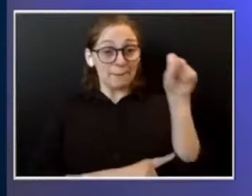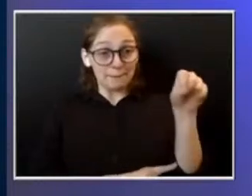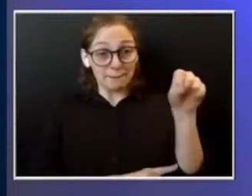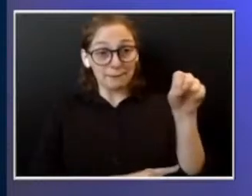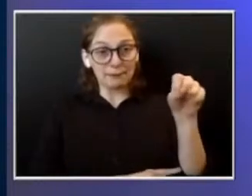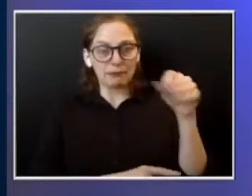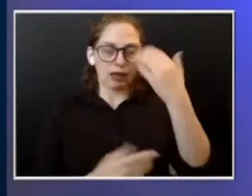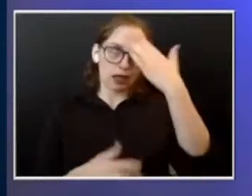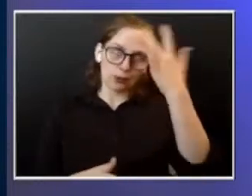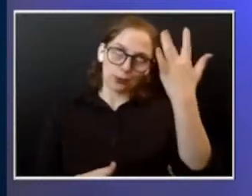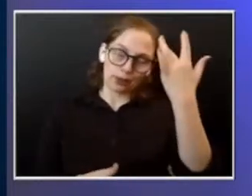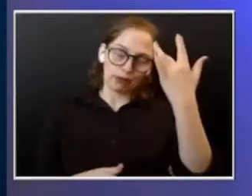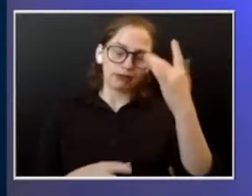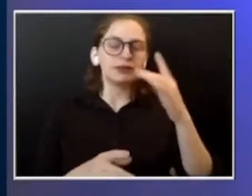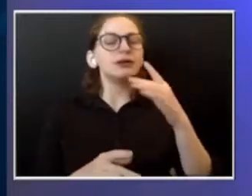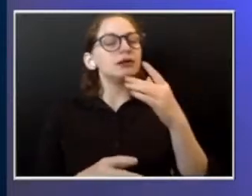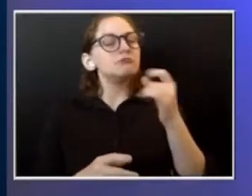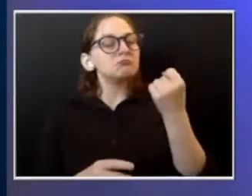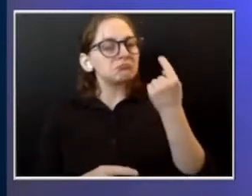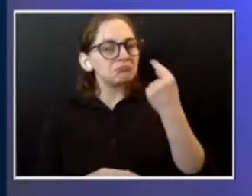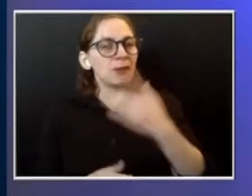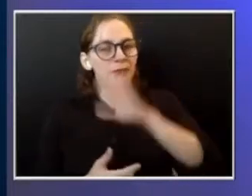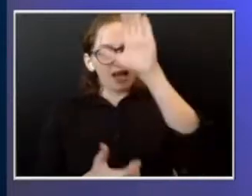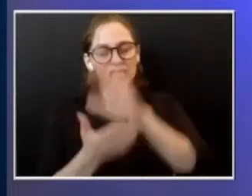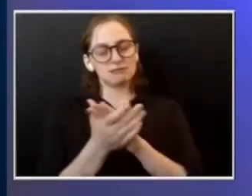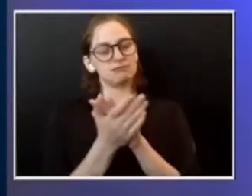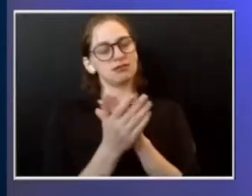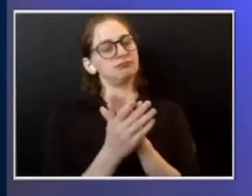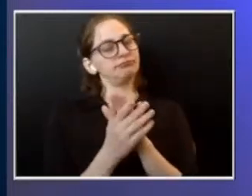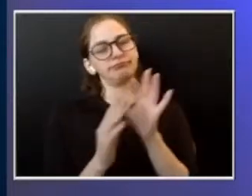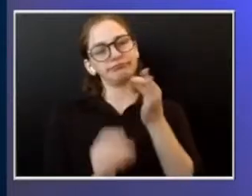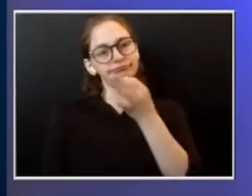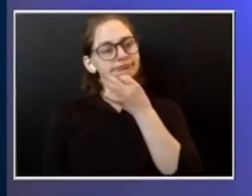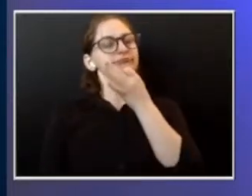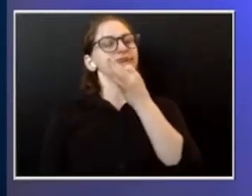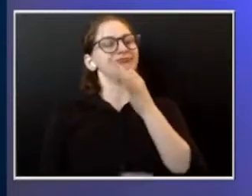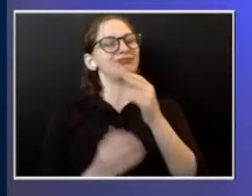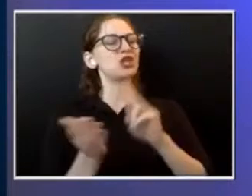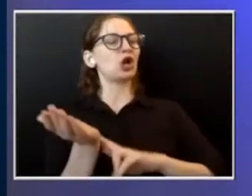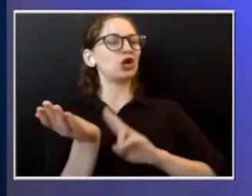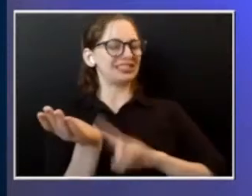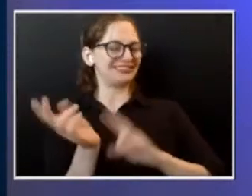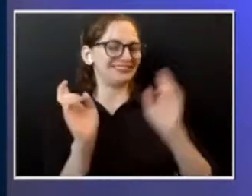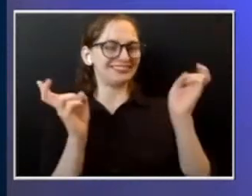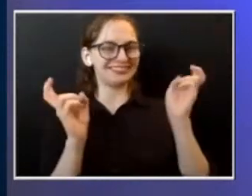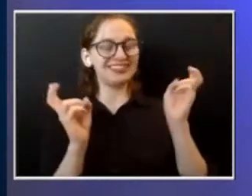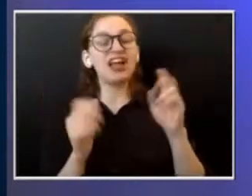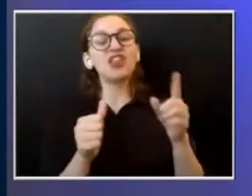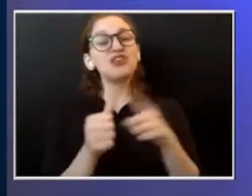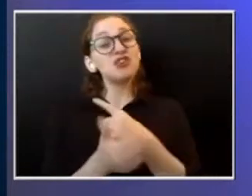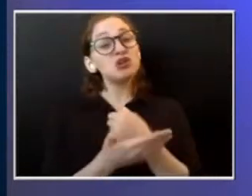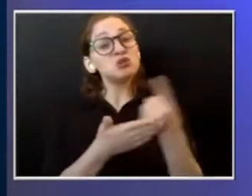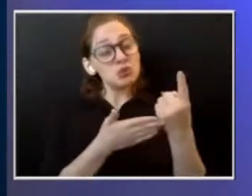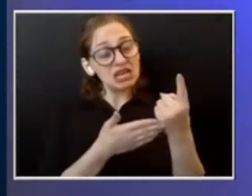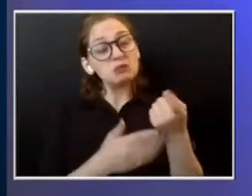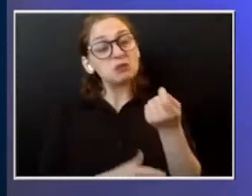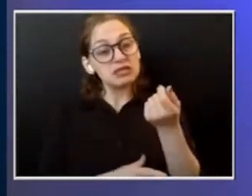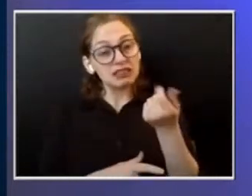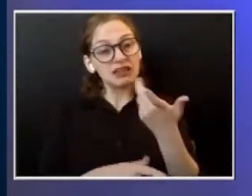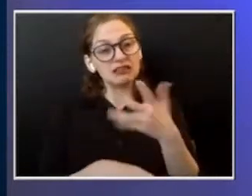good nurse. And I would say the first week was a little slow going. After